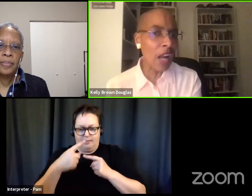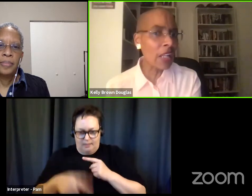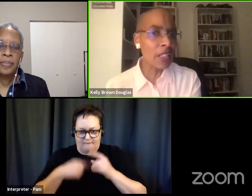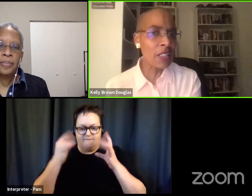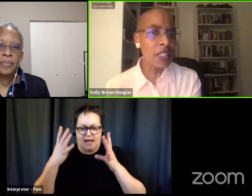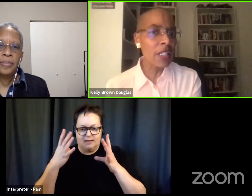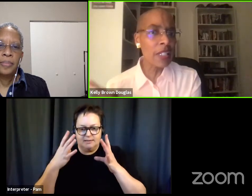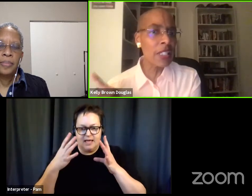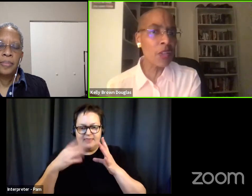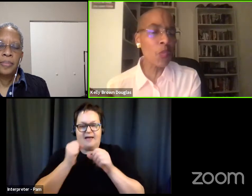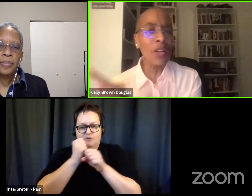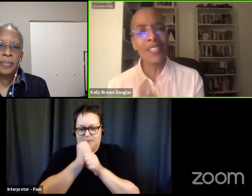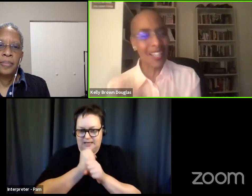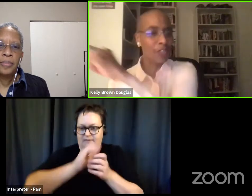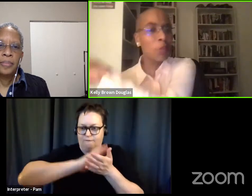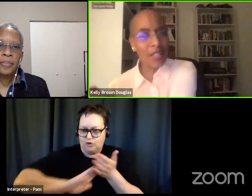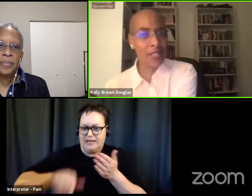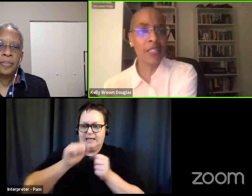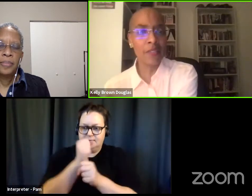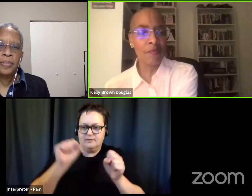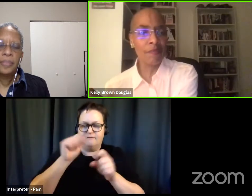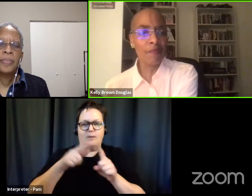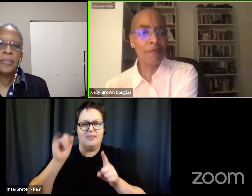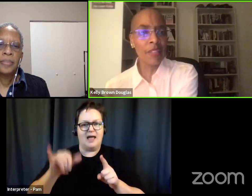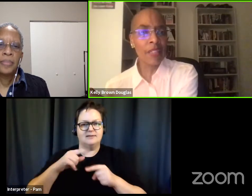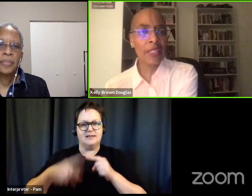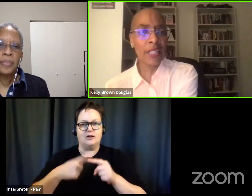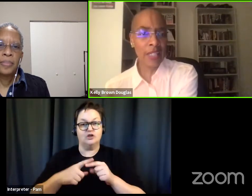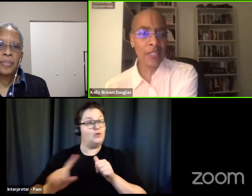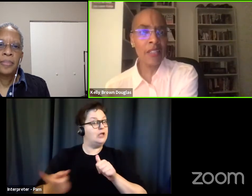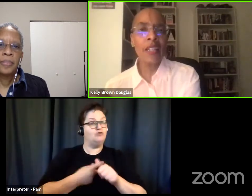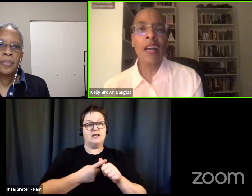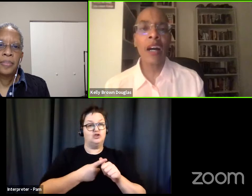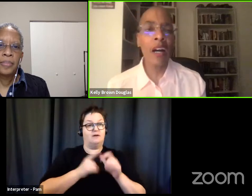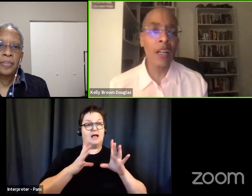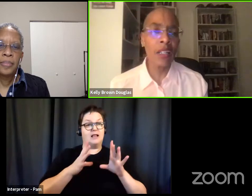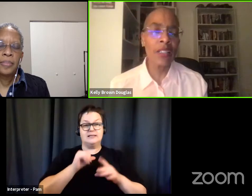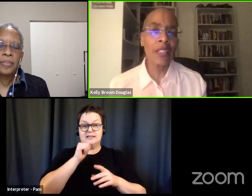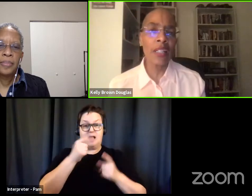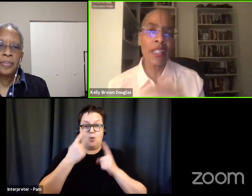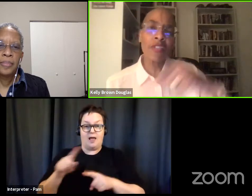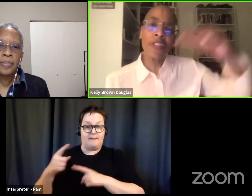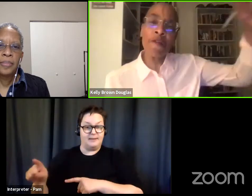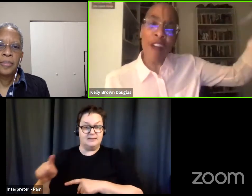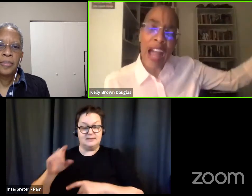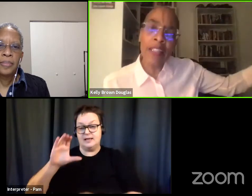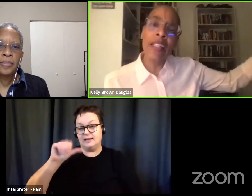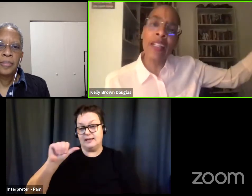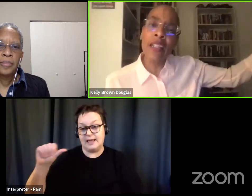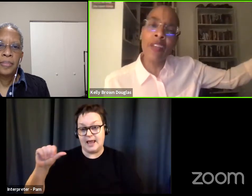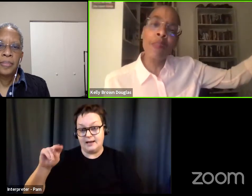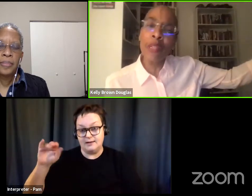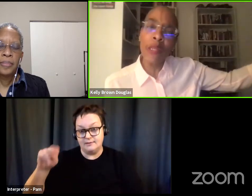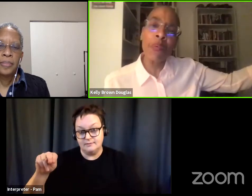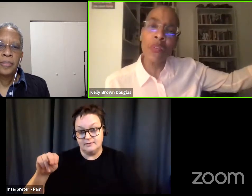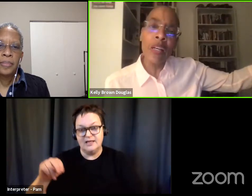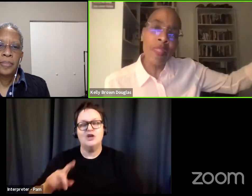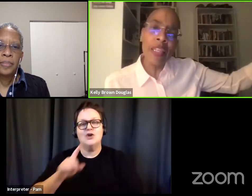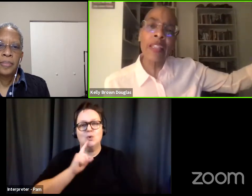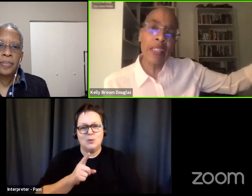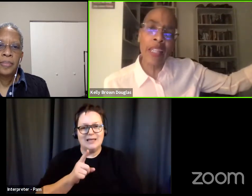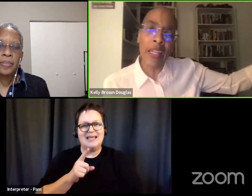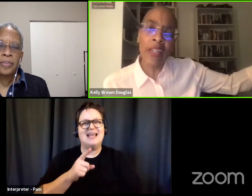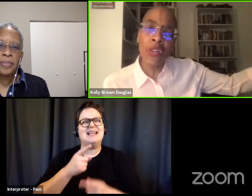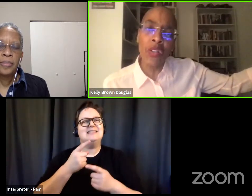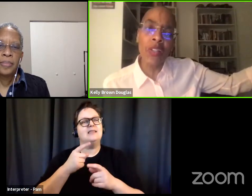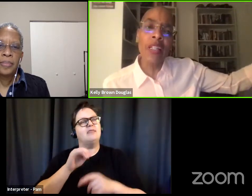original violence isn't what takes place in Canaan. It's the fact that another people